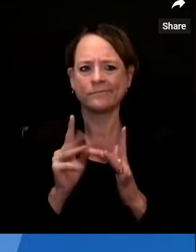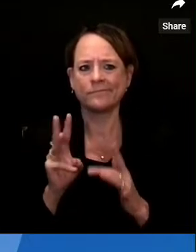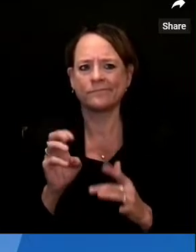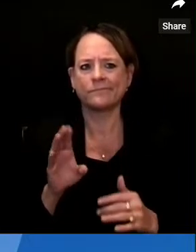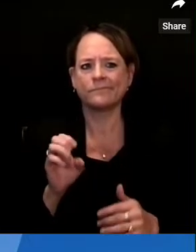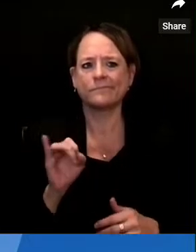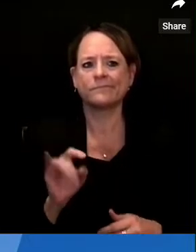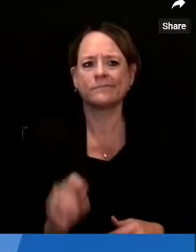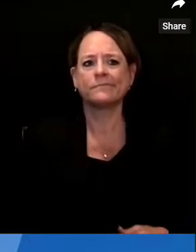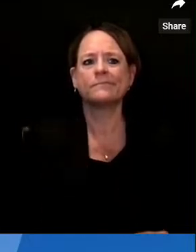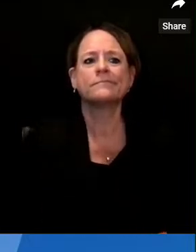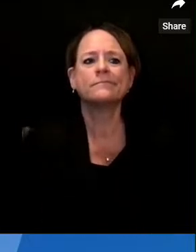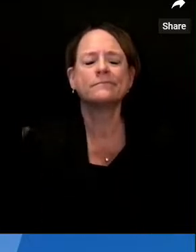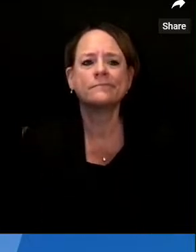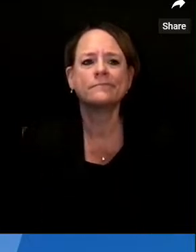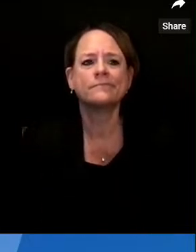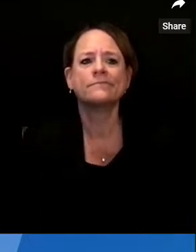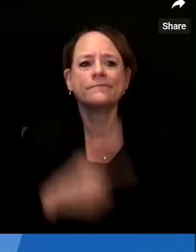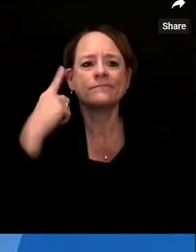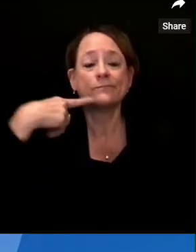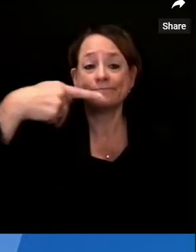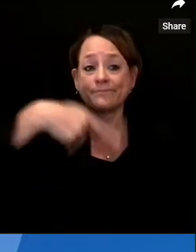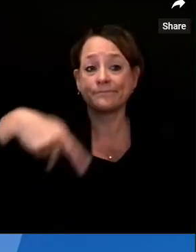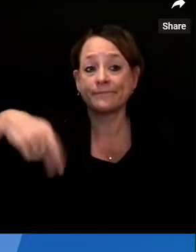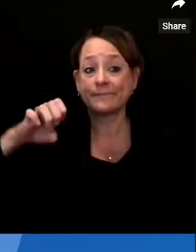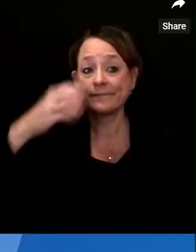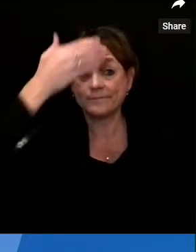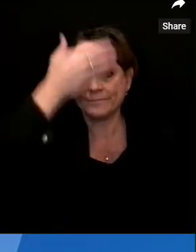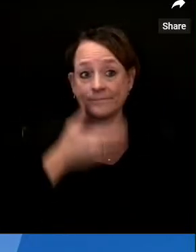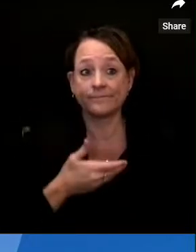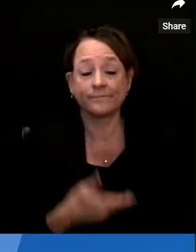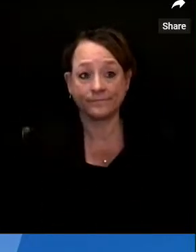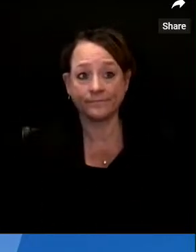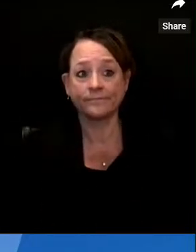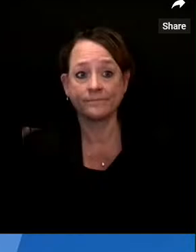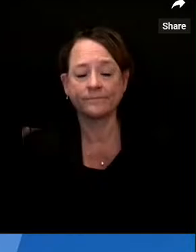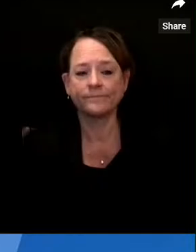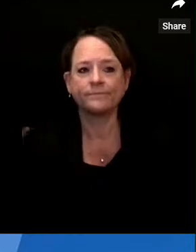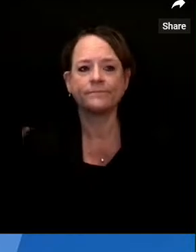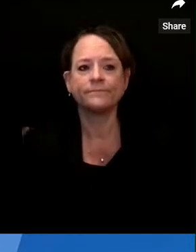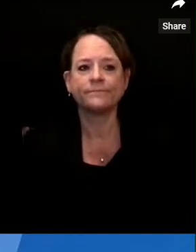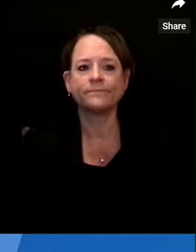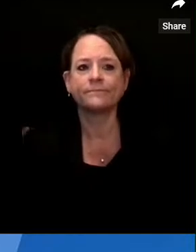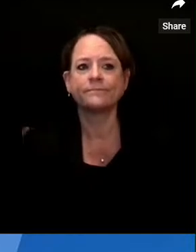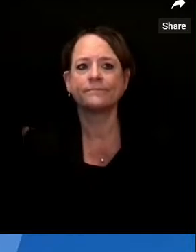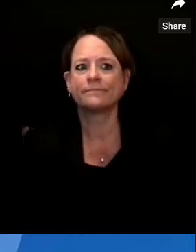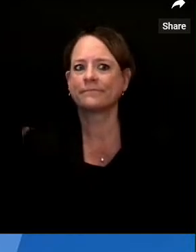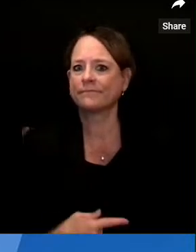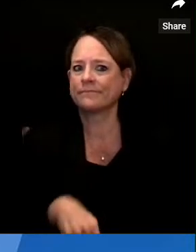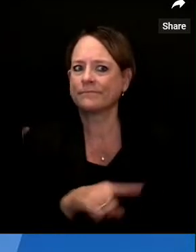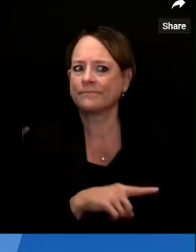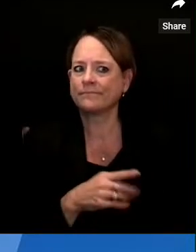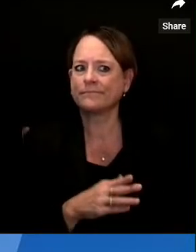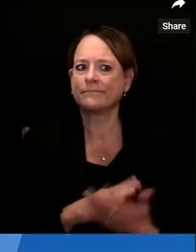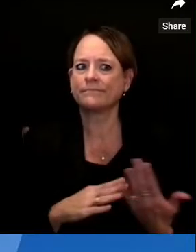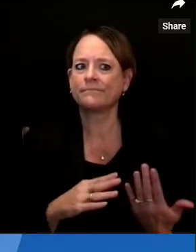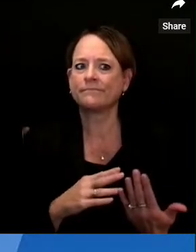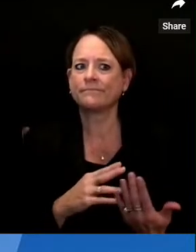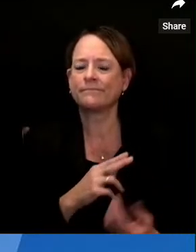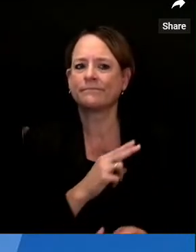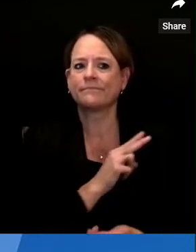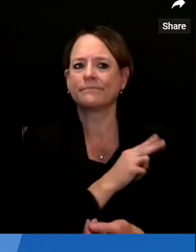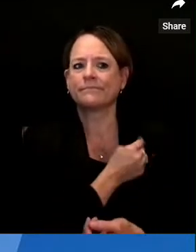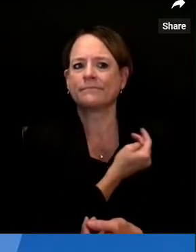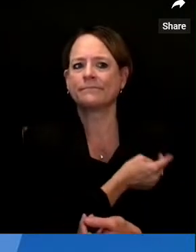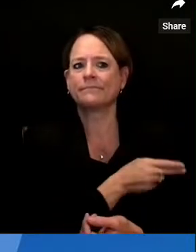that are reporting that they have less than 7 days PPE. I wanted to find out how that is being addressed. And I also wanted to find out